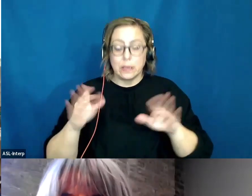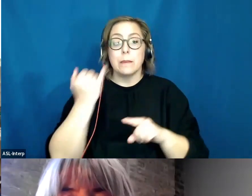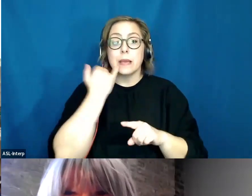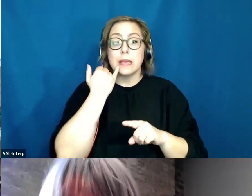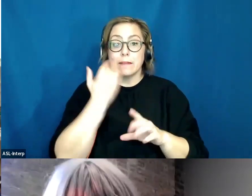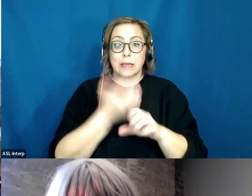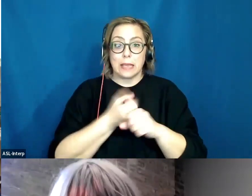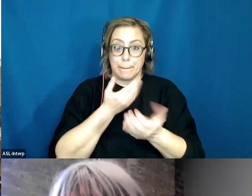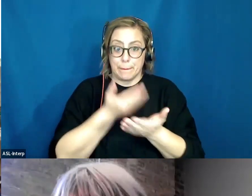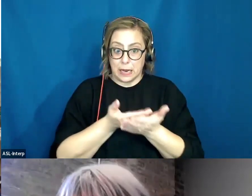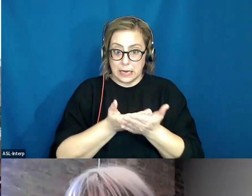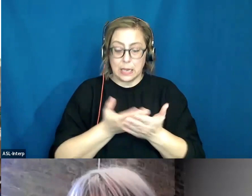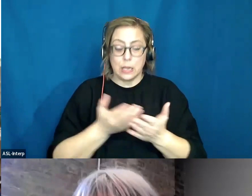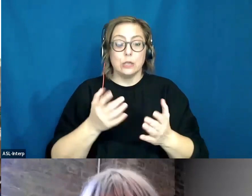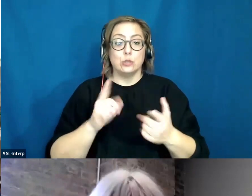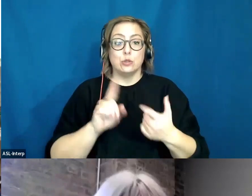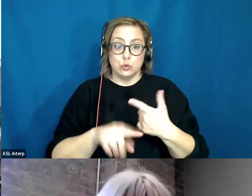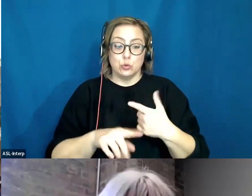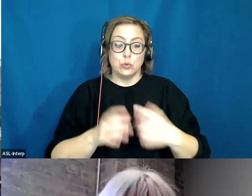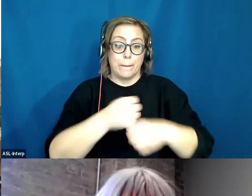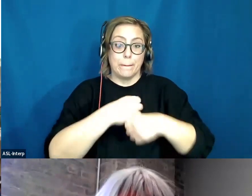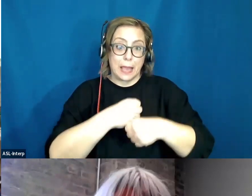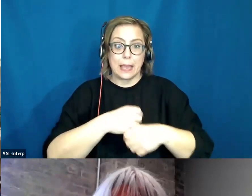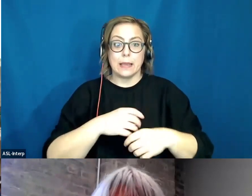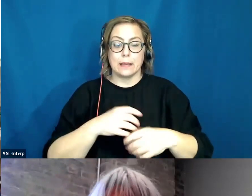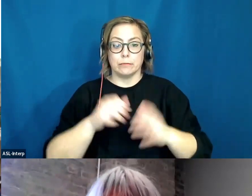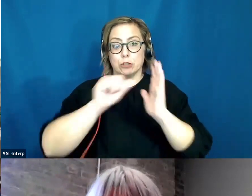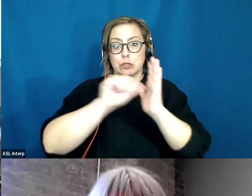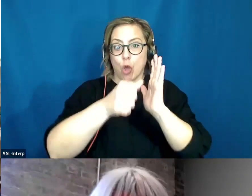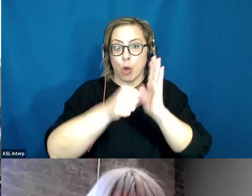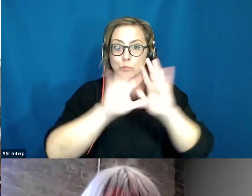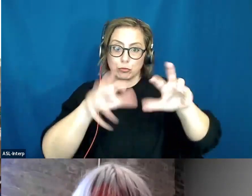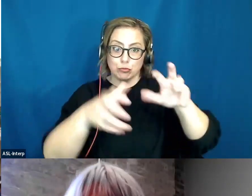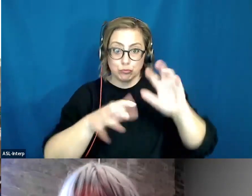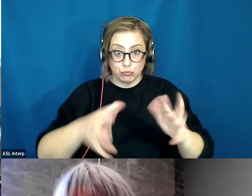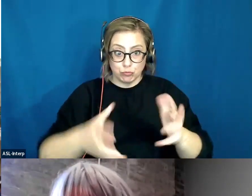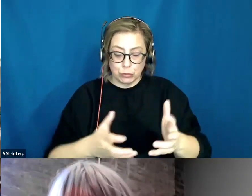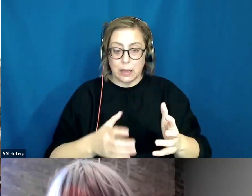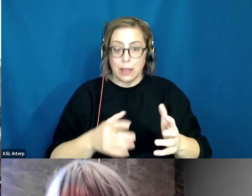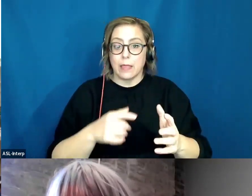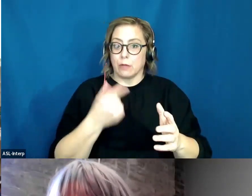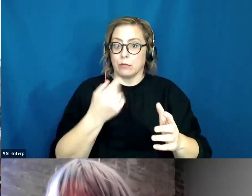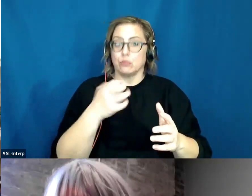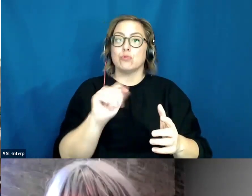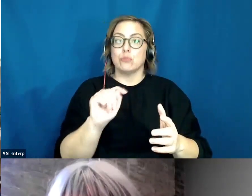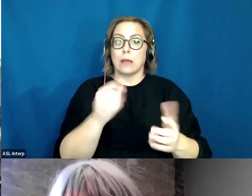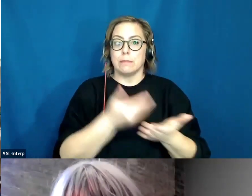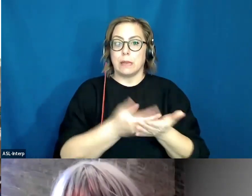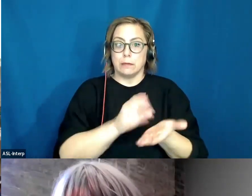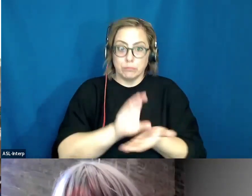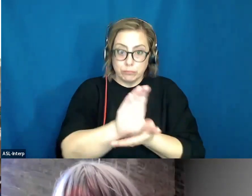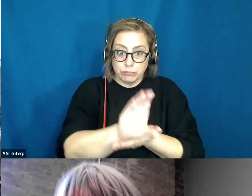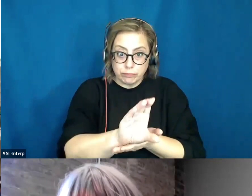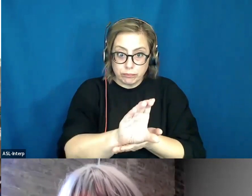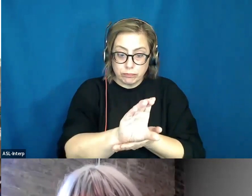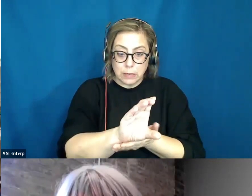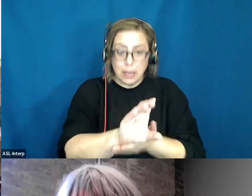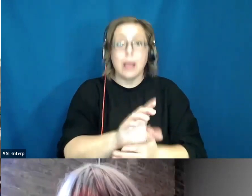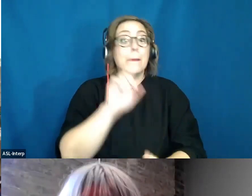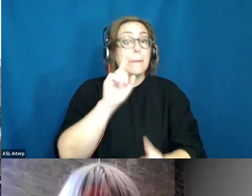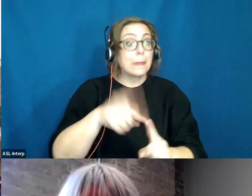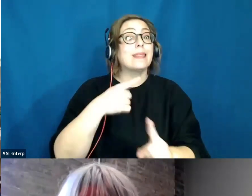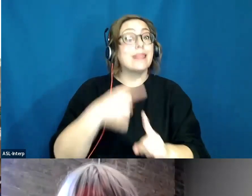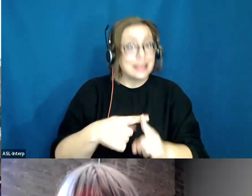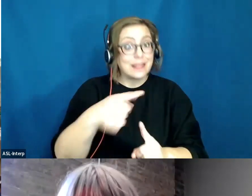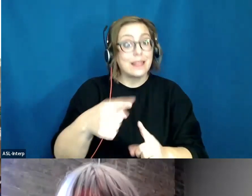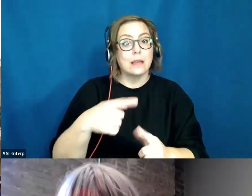funded to create a body, like some ceramic work, that would be your grant. And you would, on top of that, then